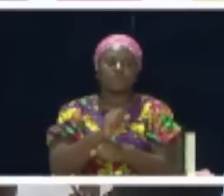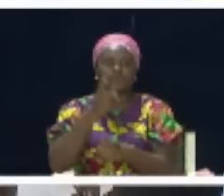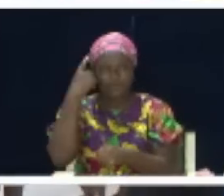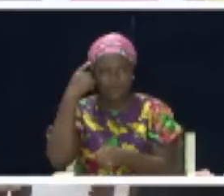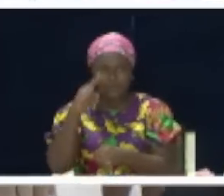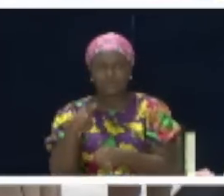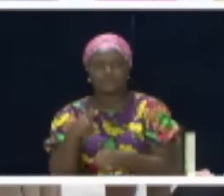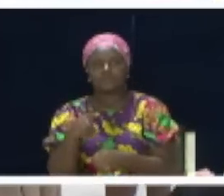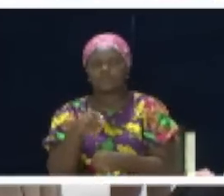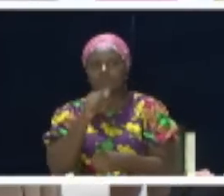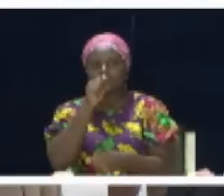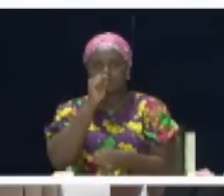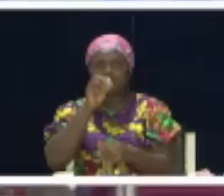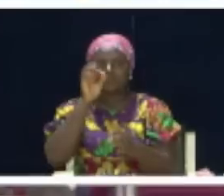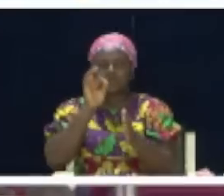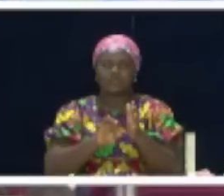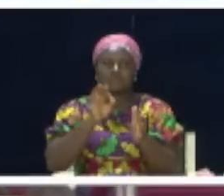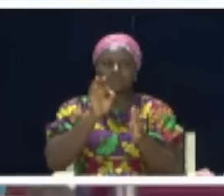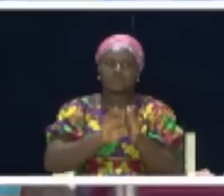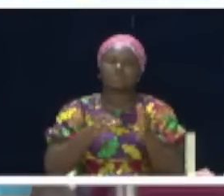I'm counting now. One,